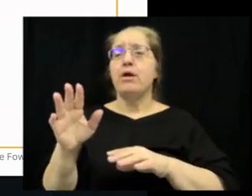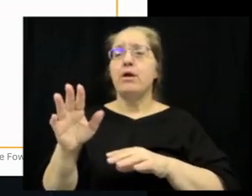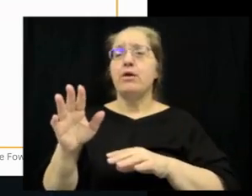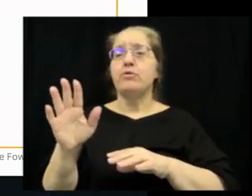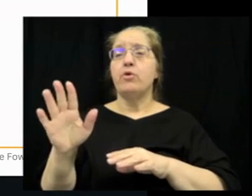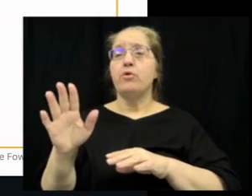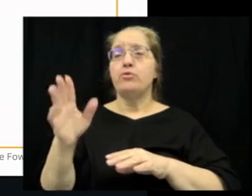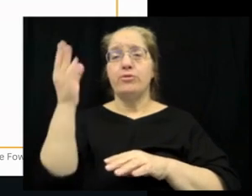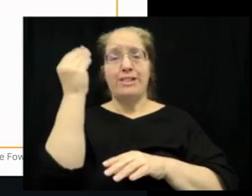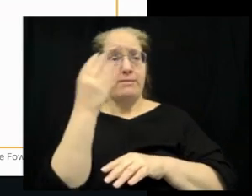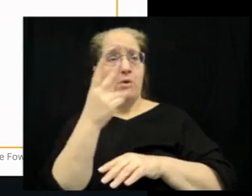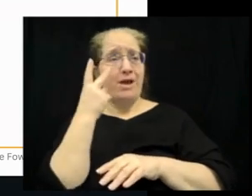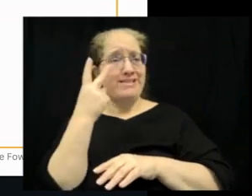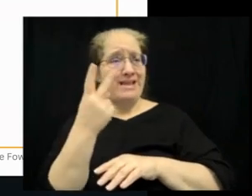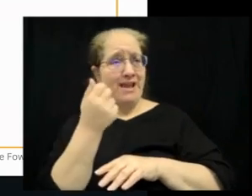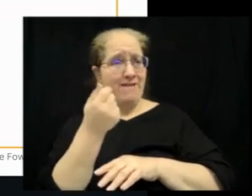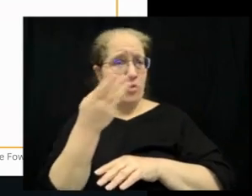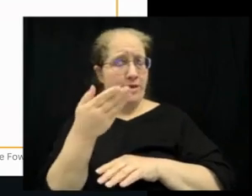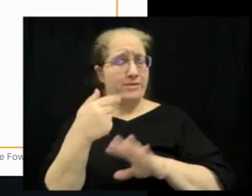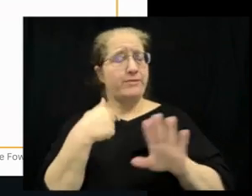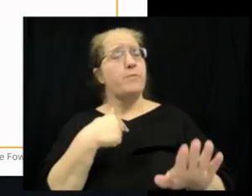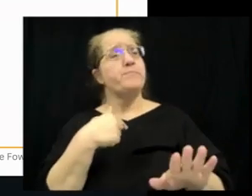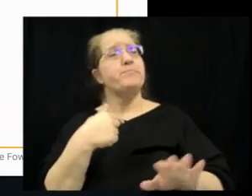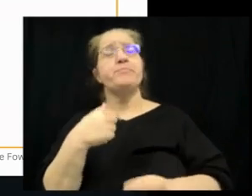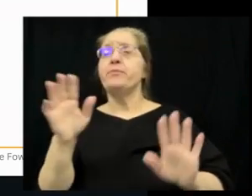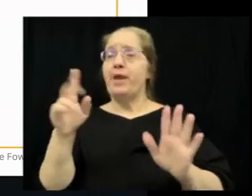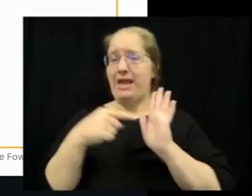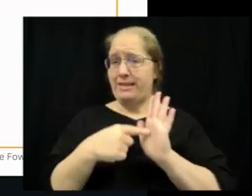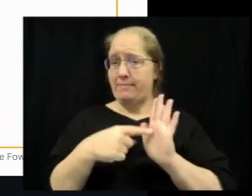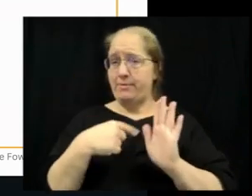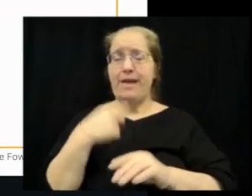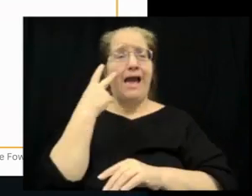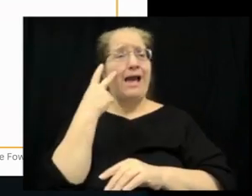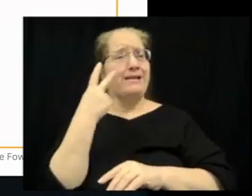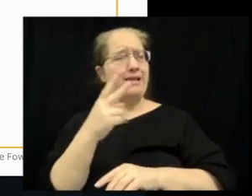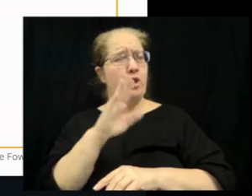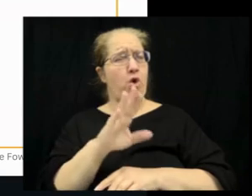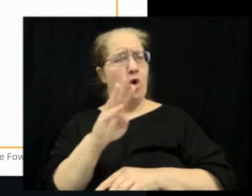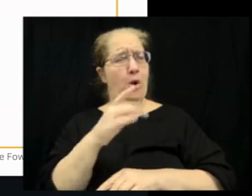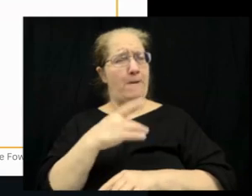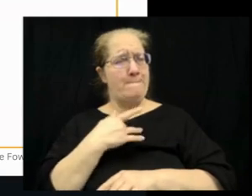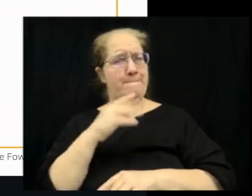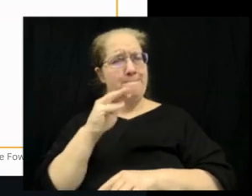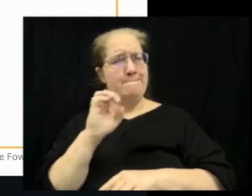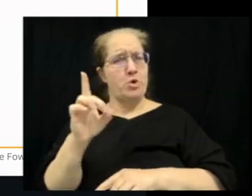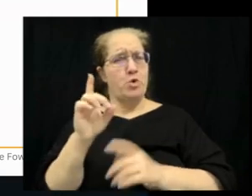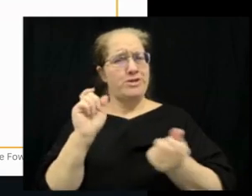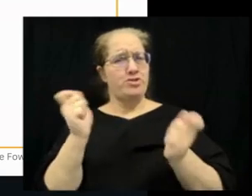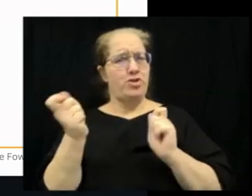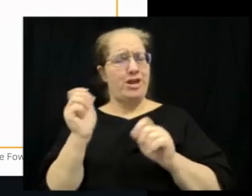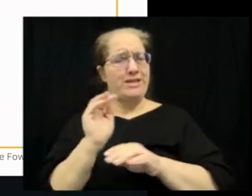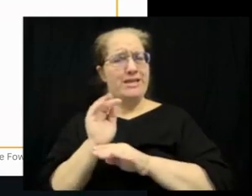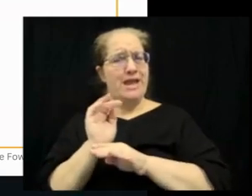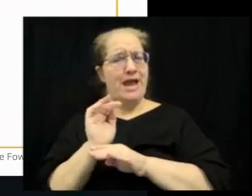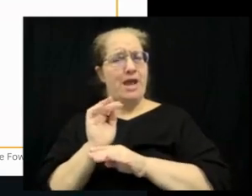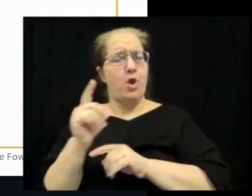Like, I see that you are getting, like, your mood is changing at nighttime